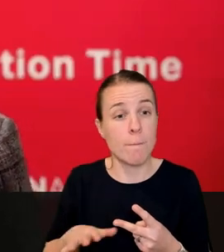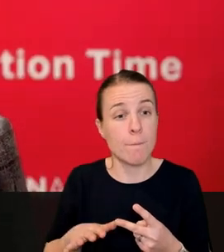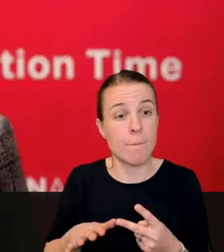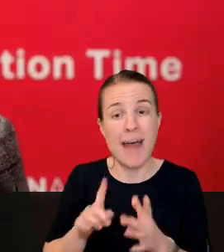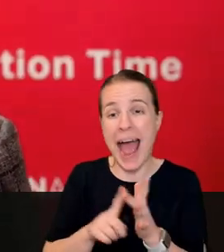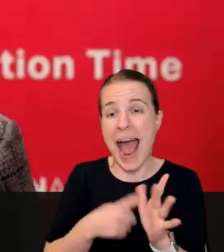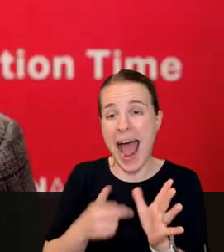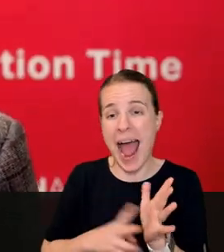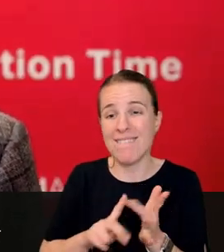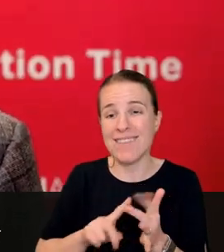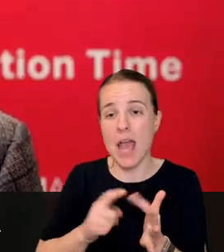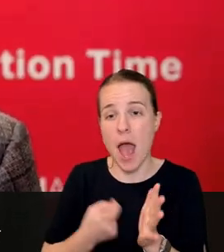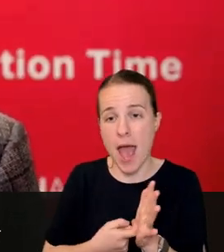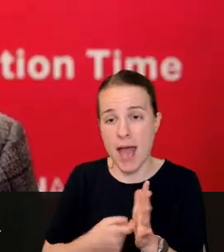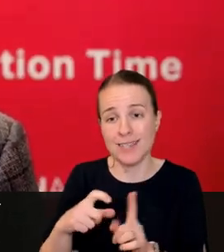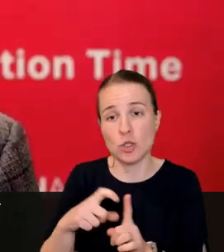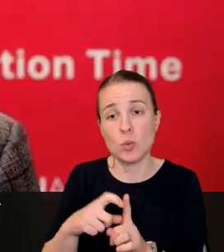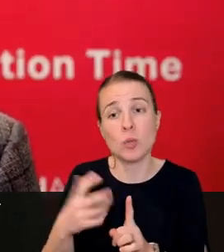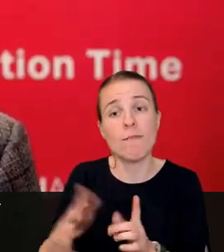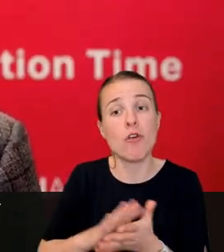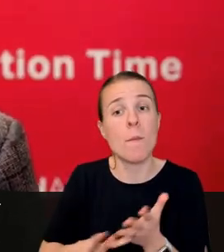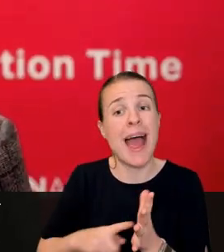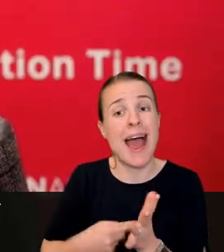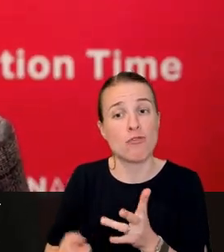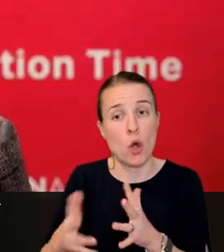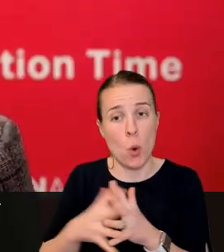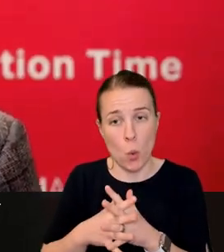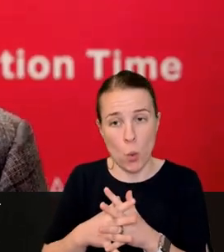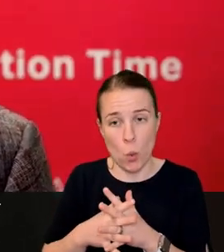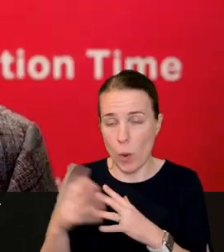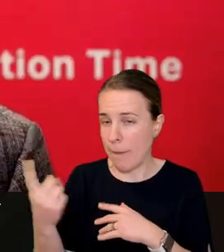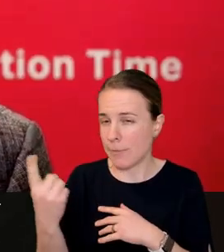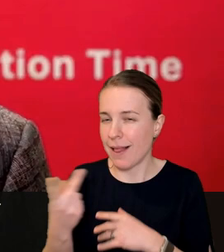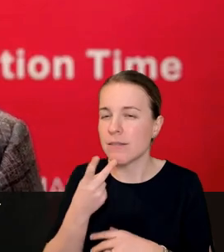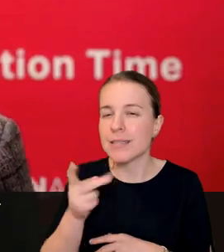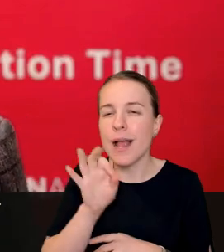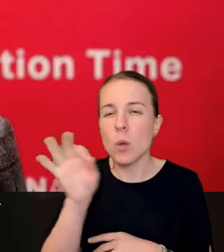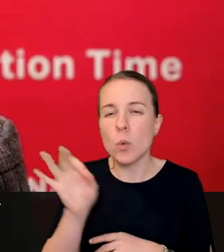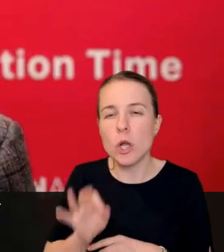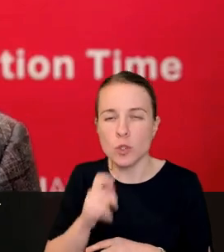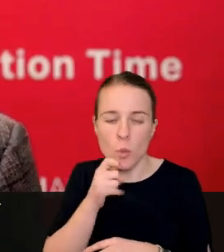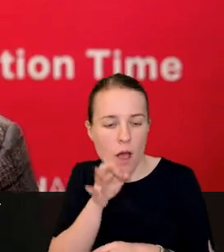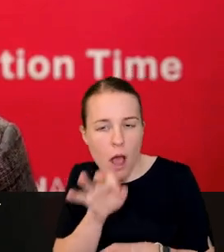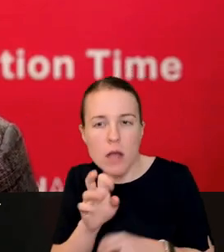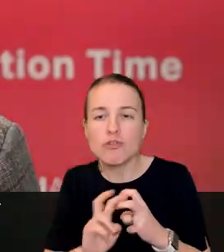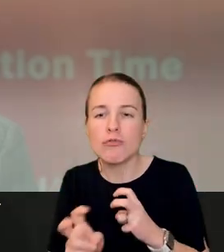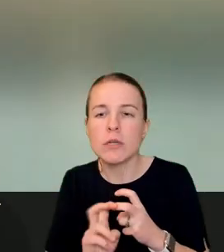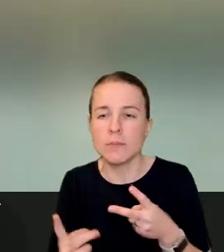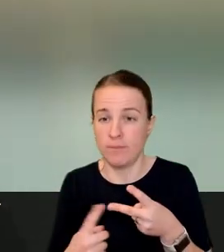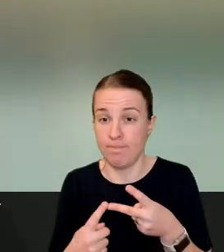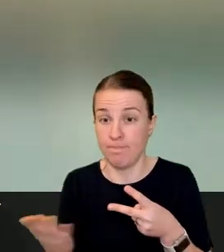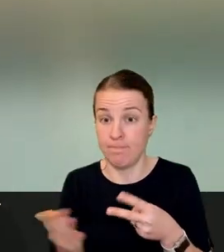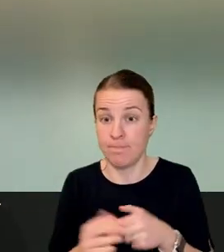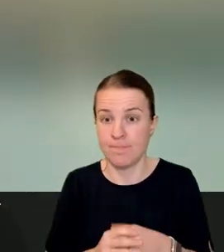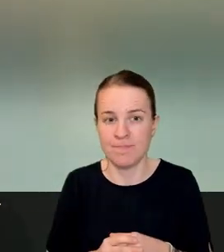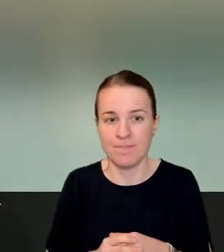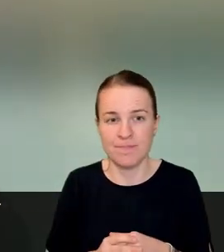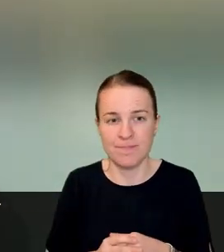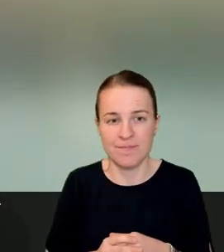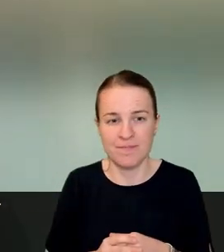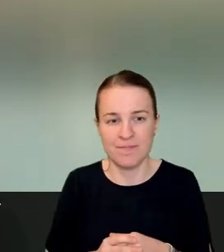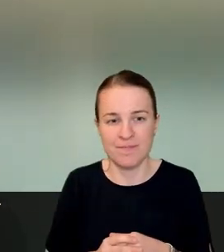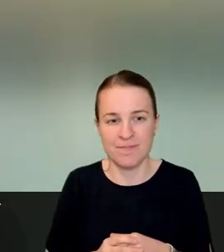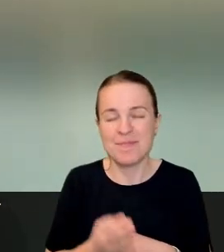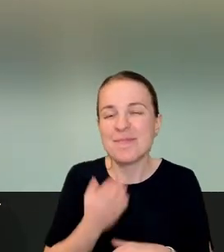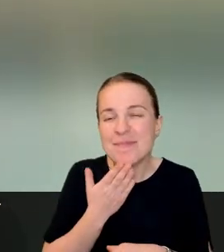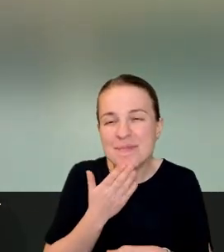from Harrow, who will ask a second question on transport. Javier. Thank you.